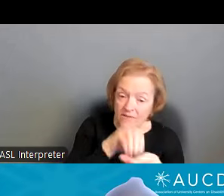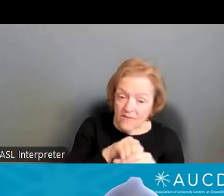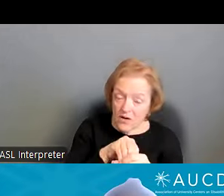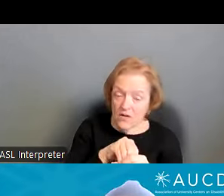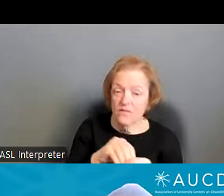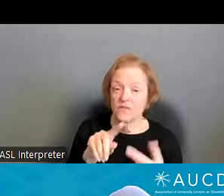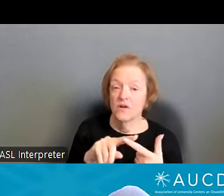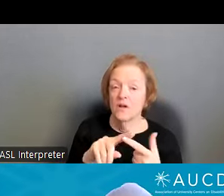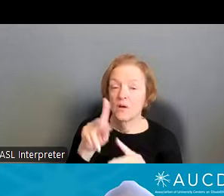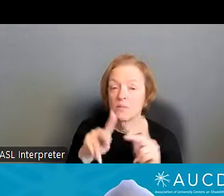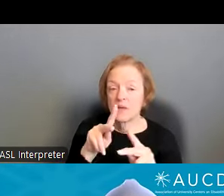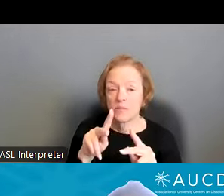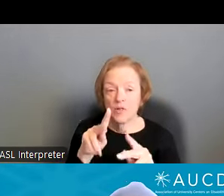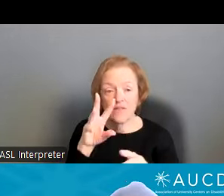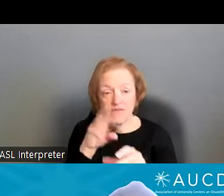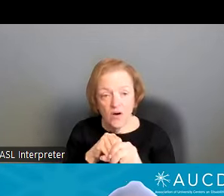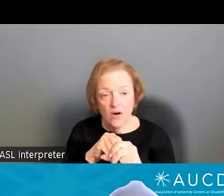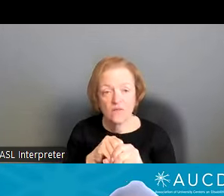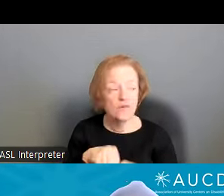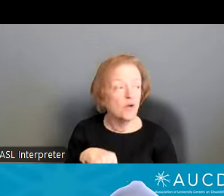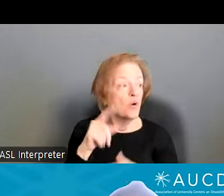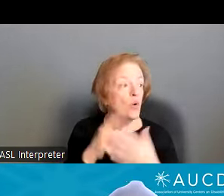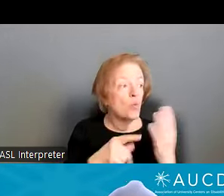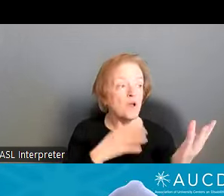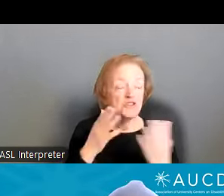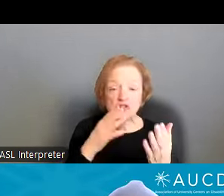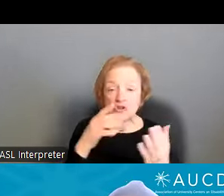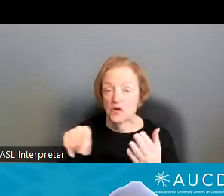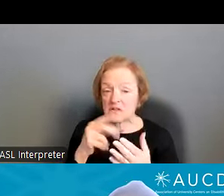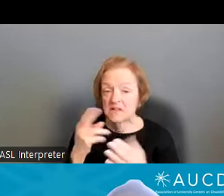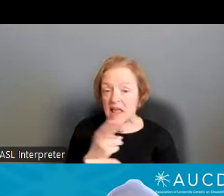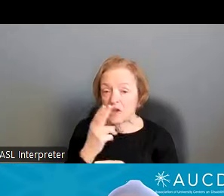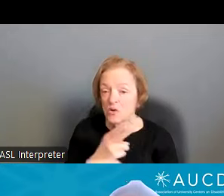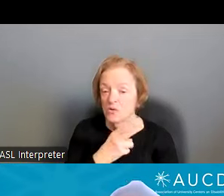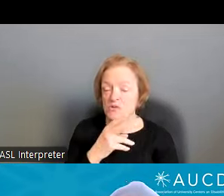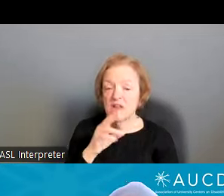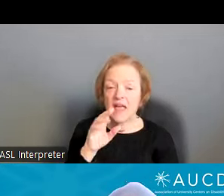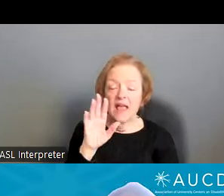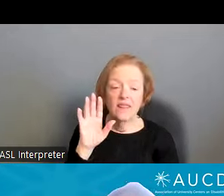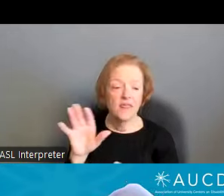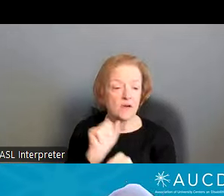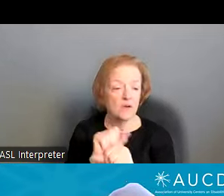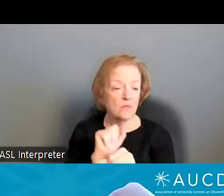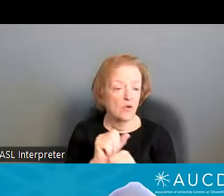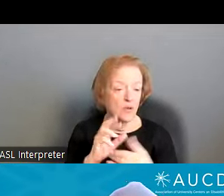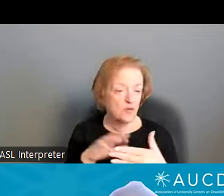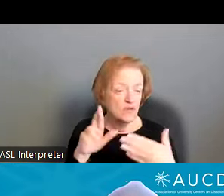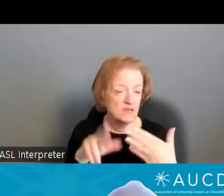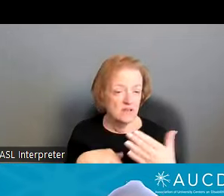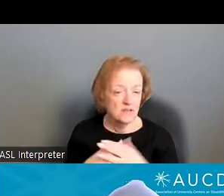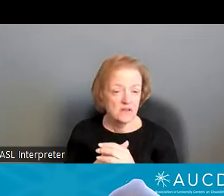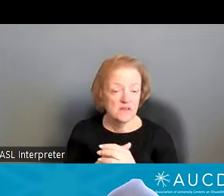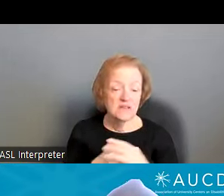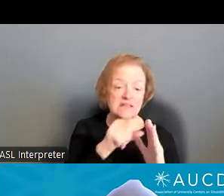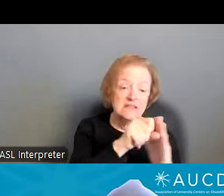workforce programs, what services they used, and then what their employment outcomes were. It looked at what state and local